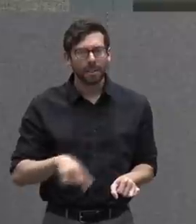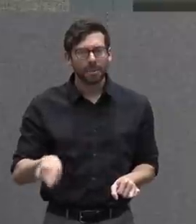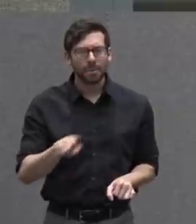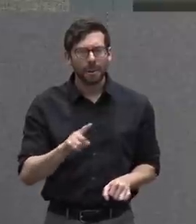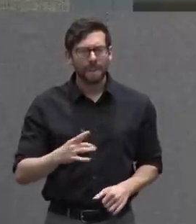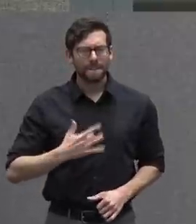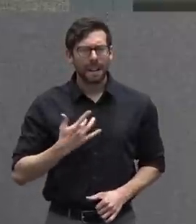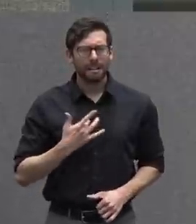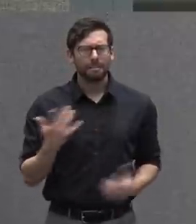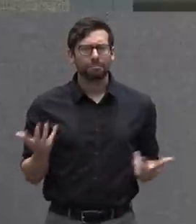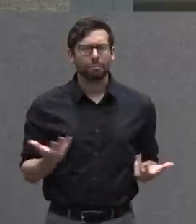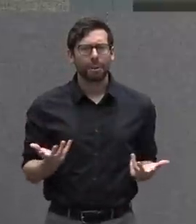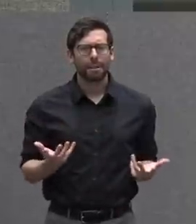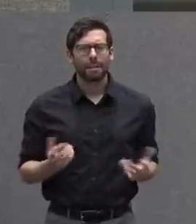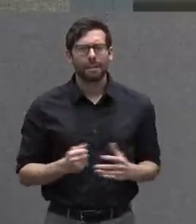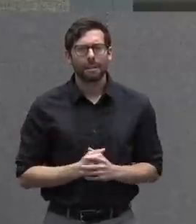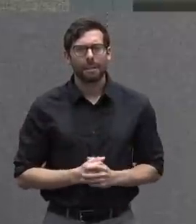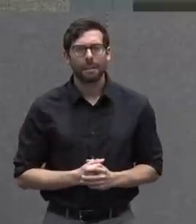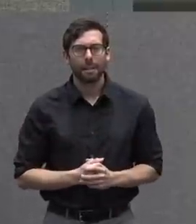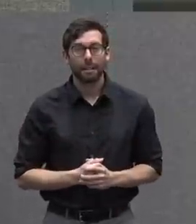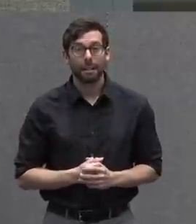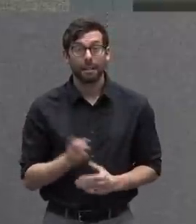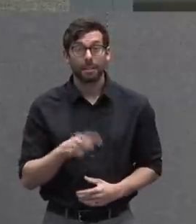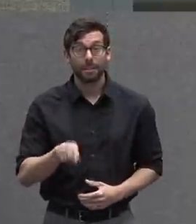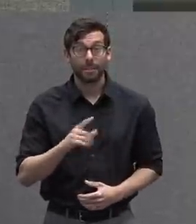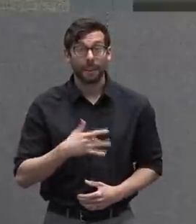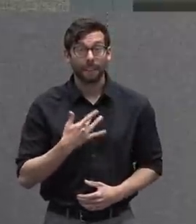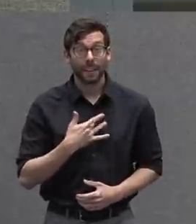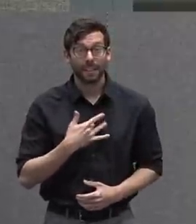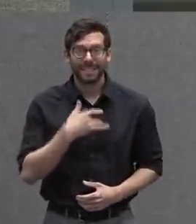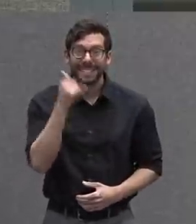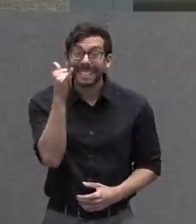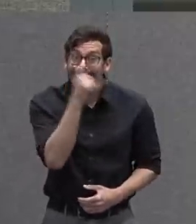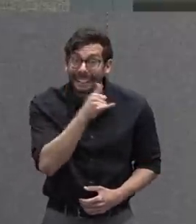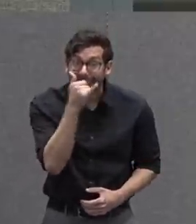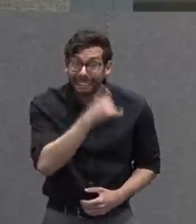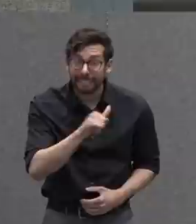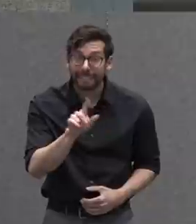story? Did it make you feel silly?